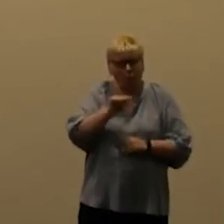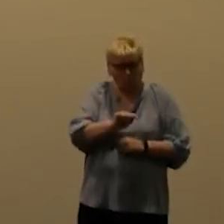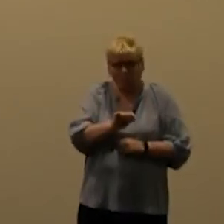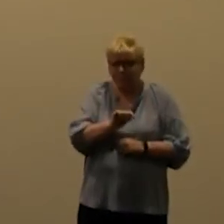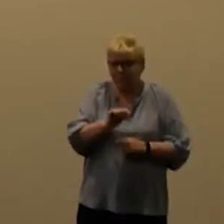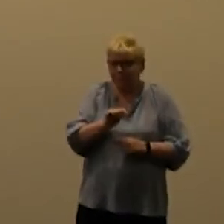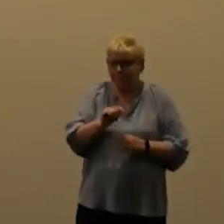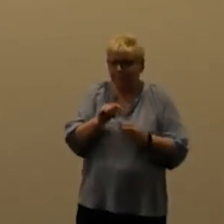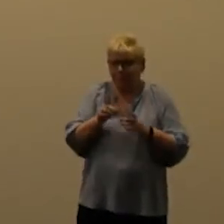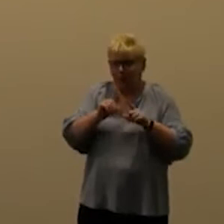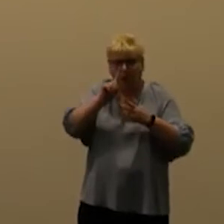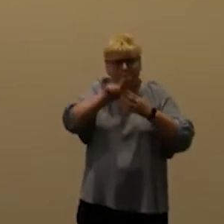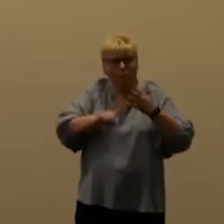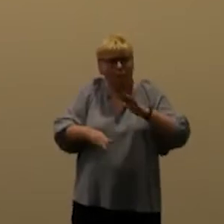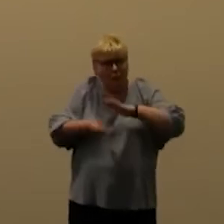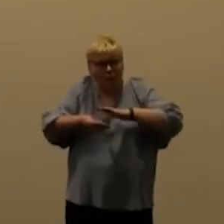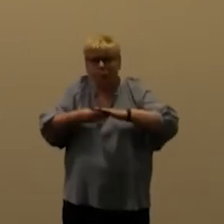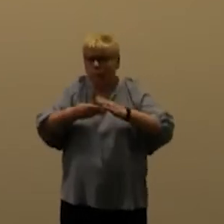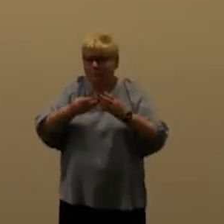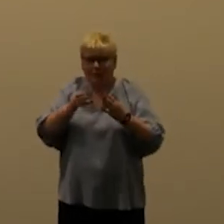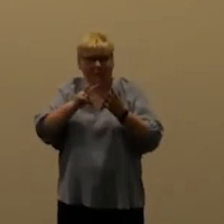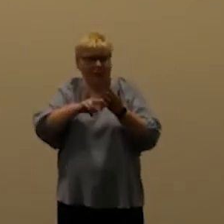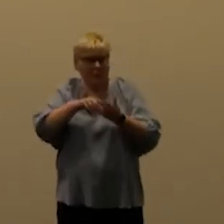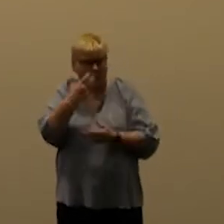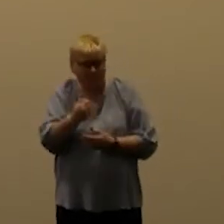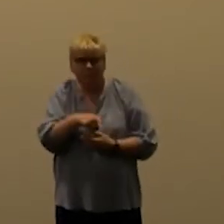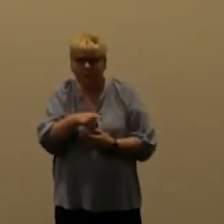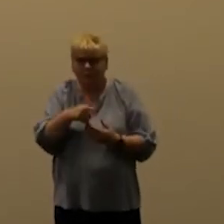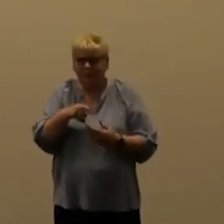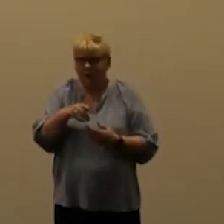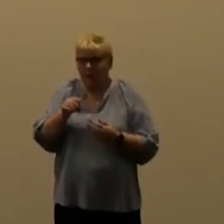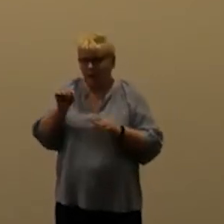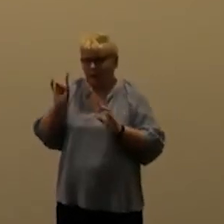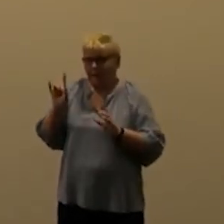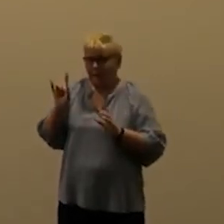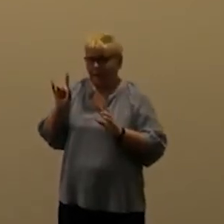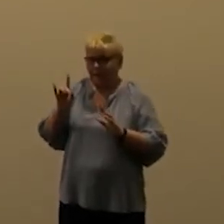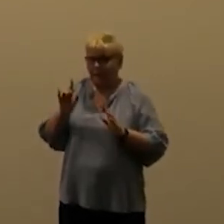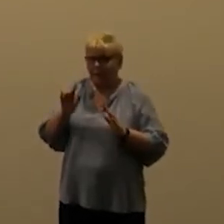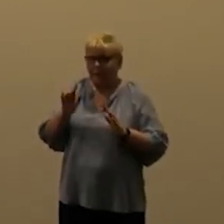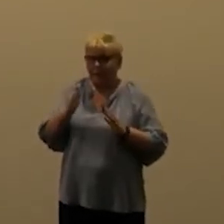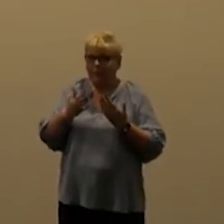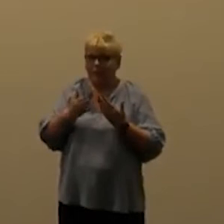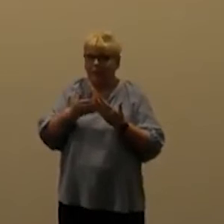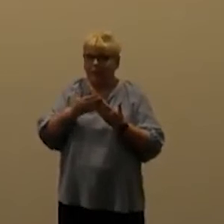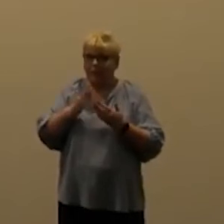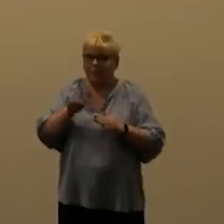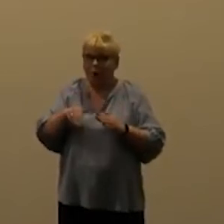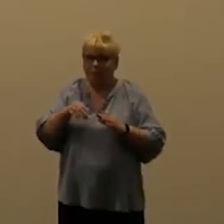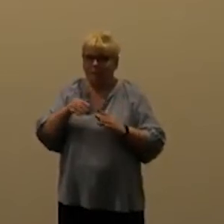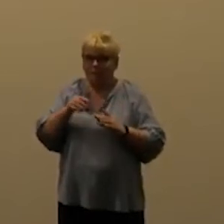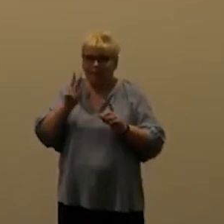is multi-cloud, multi-vendor, is the idea of Terraform. Whereas, this is purely... Yeah, I was thinking more from it's more like